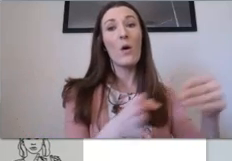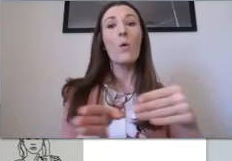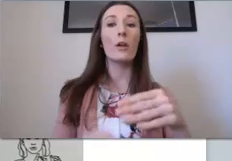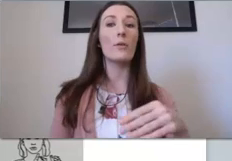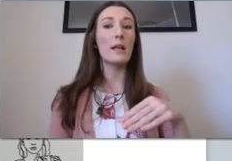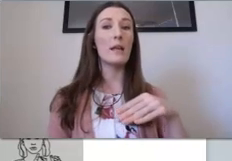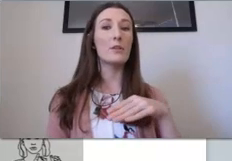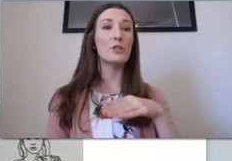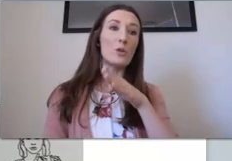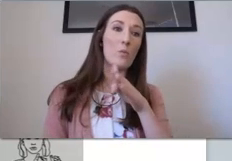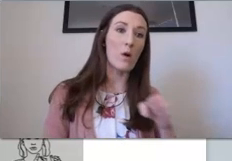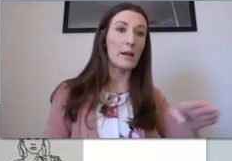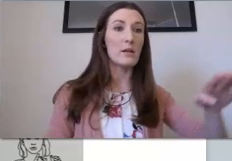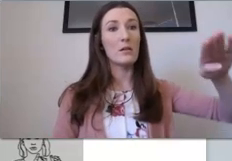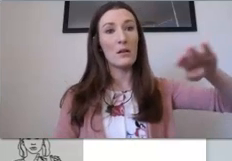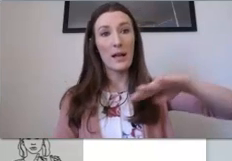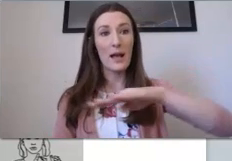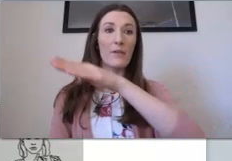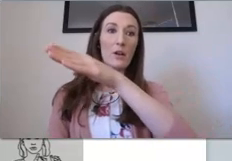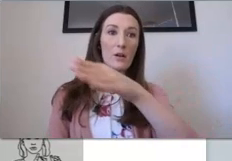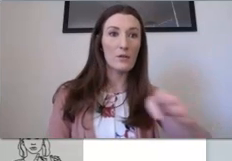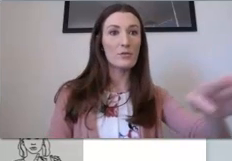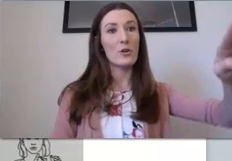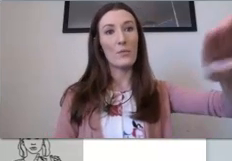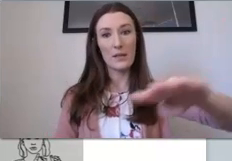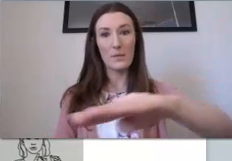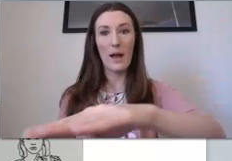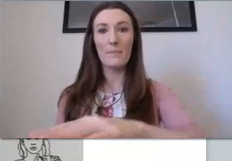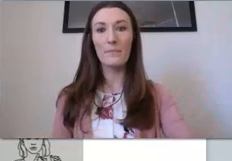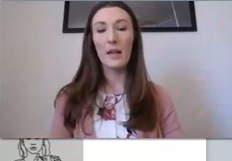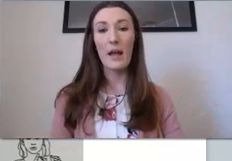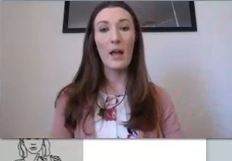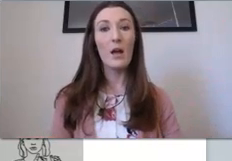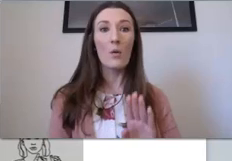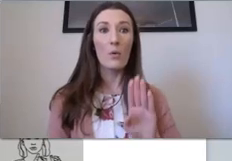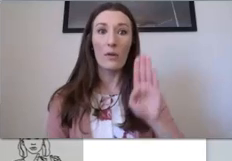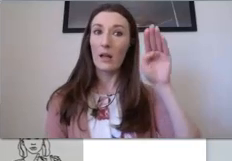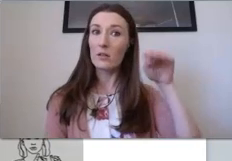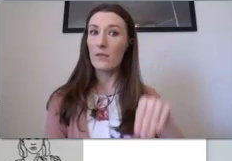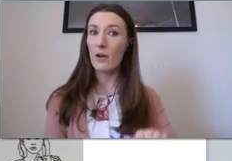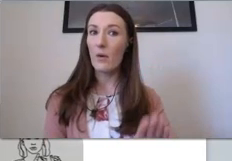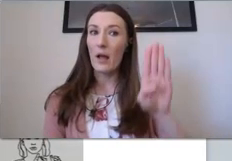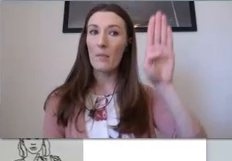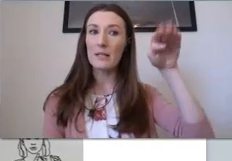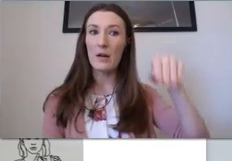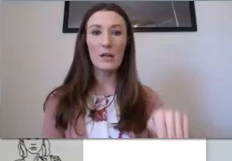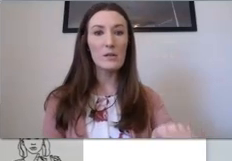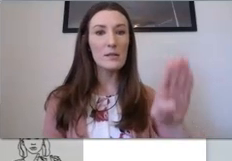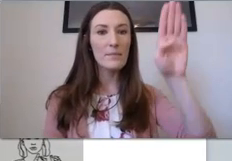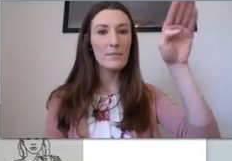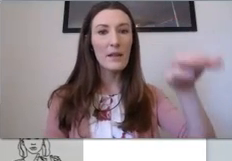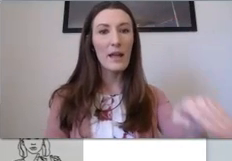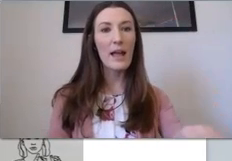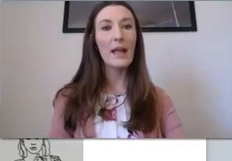road, or you can even do 1 and have it shown this way. Okay, rolling hills if you're going up and down